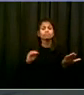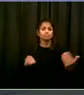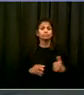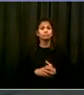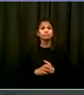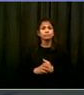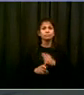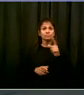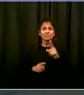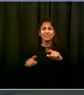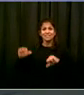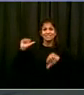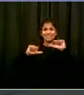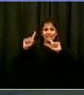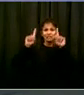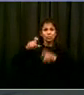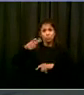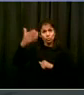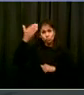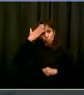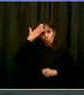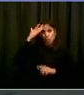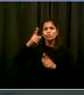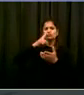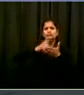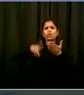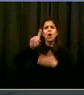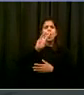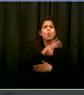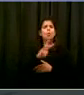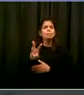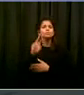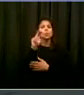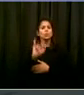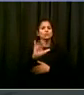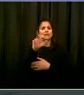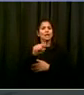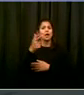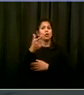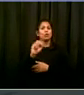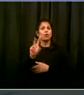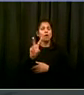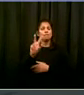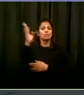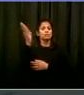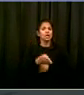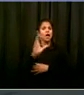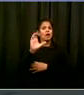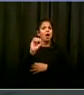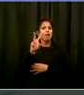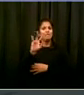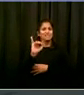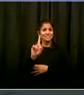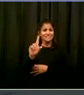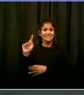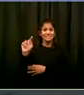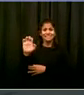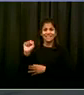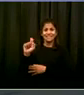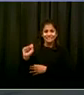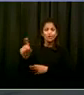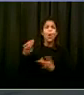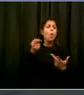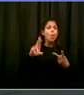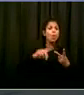nyc.gov/COVID test. for locations, or call 212-COVID-19, and you'll get locations. There are locations